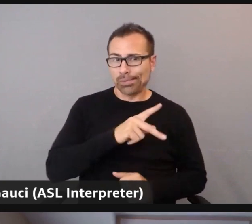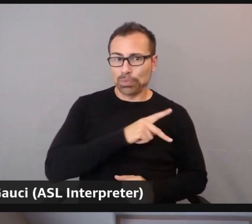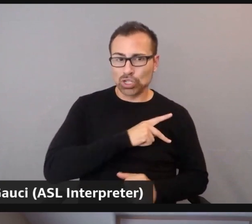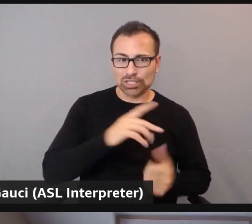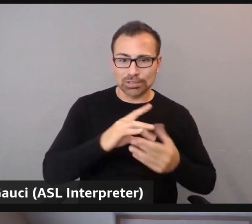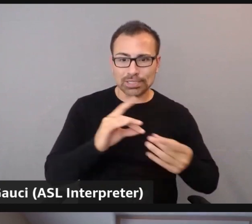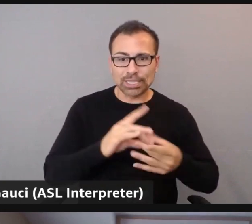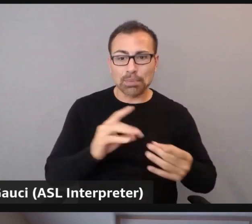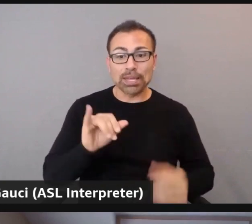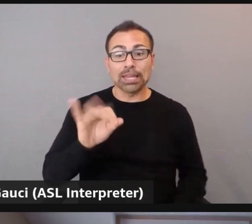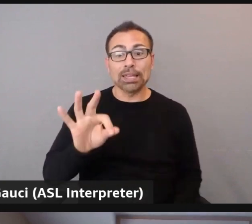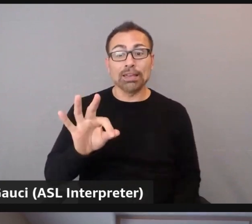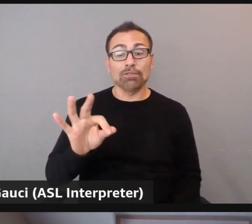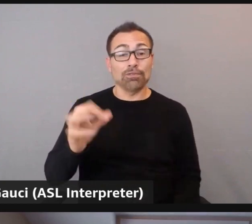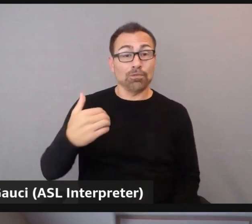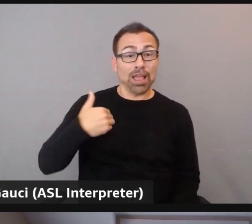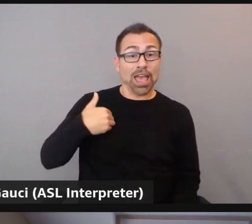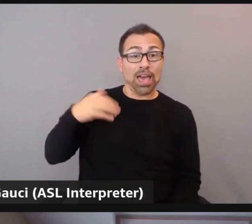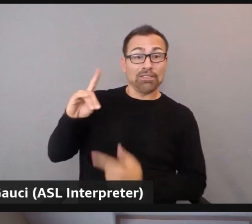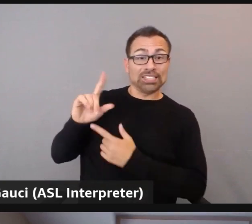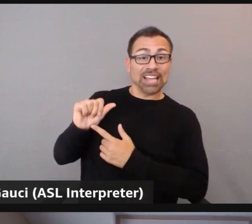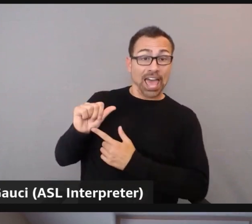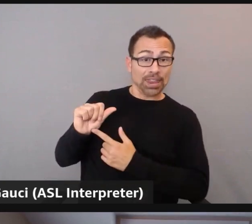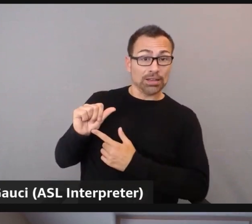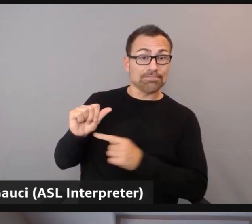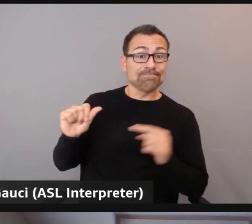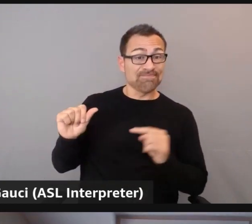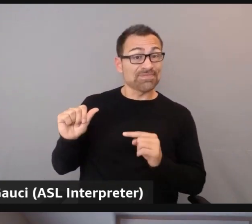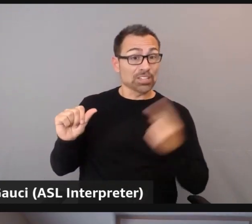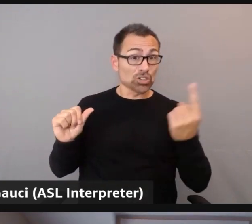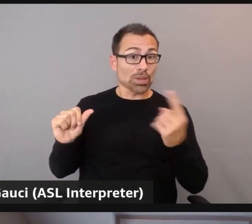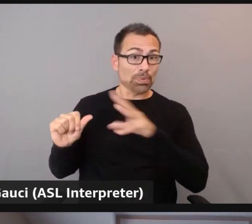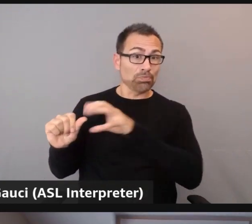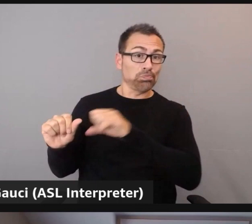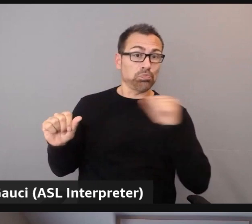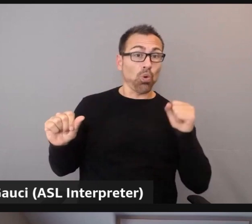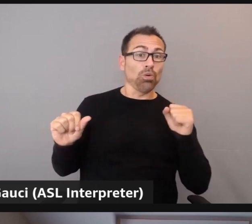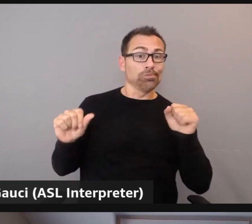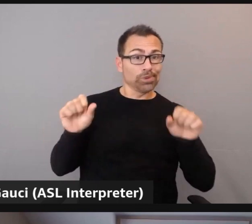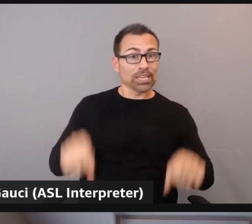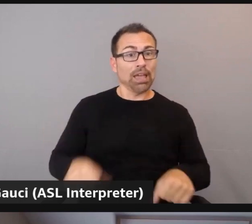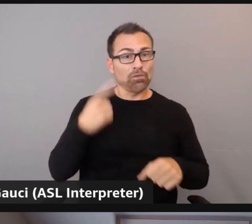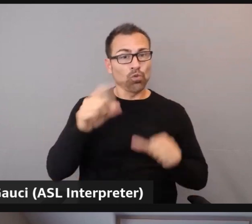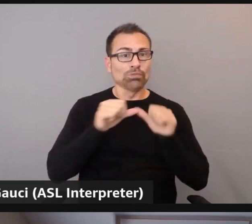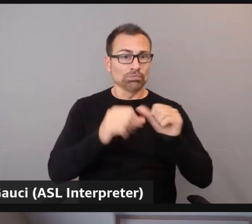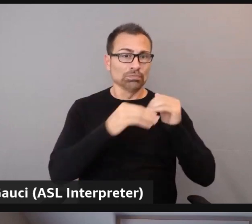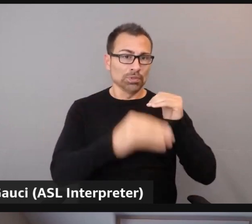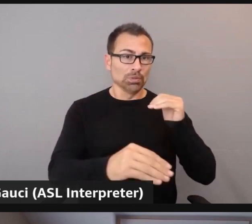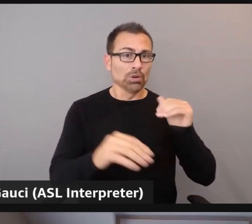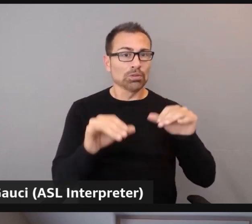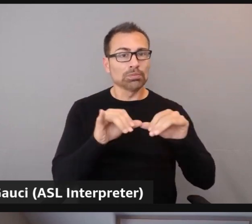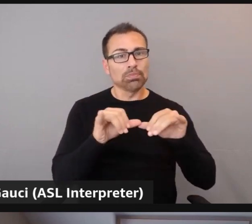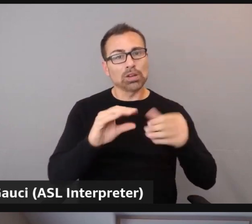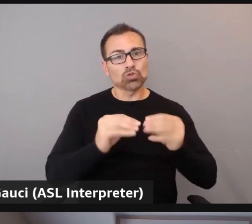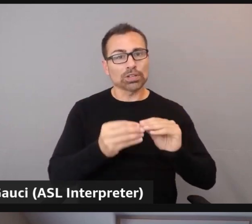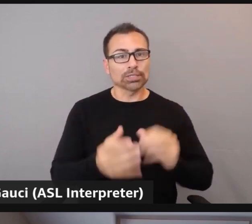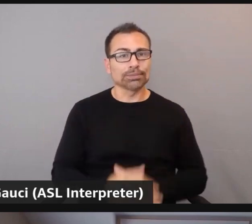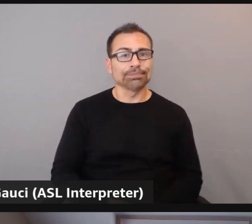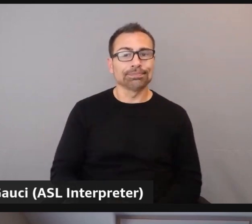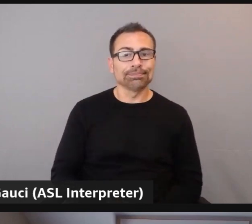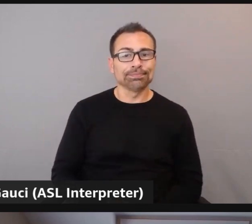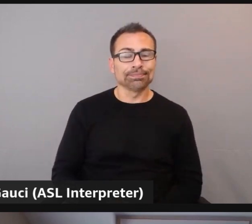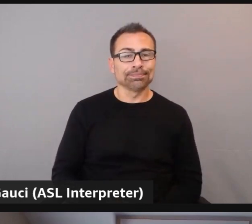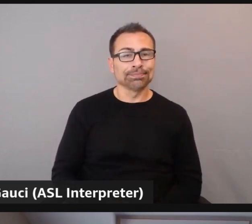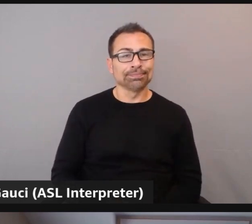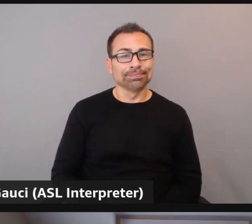there's data that exists, there's something that can really be pulled from it for sustainable metrics and achievements. All right.